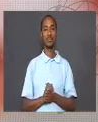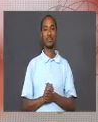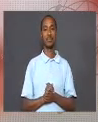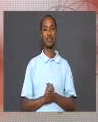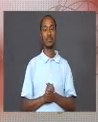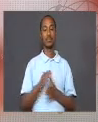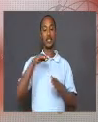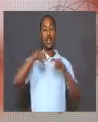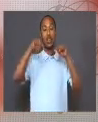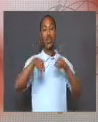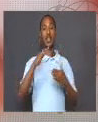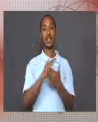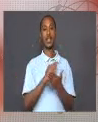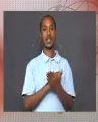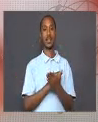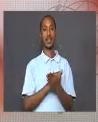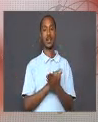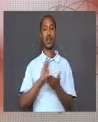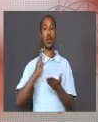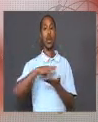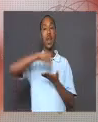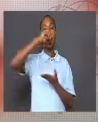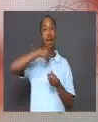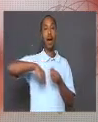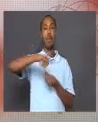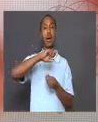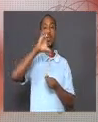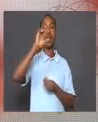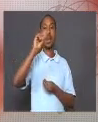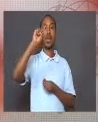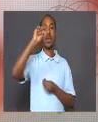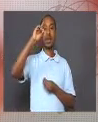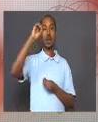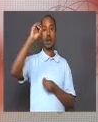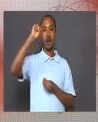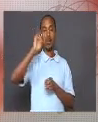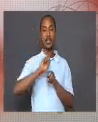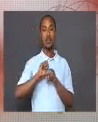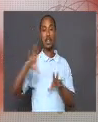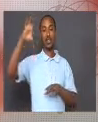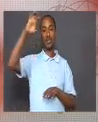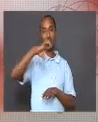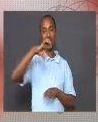In today's lesson, we learned about London dispersion forces.